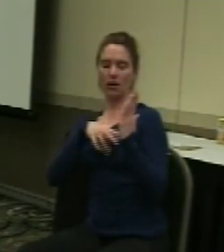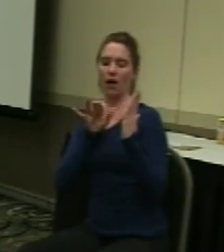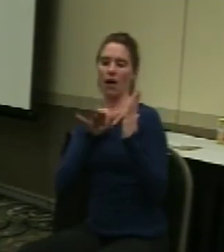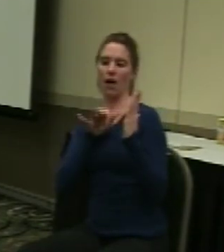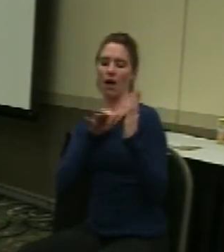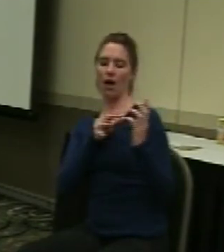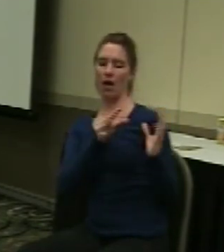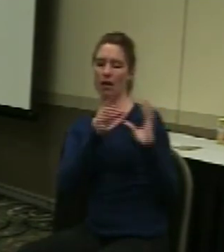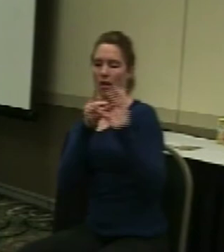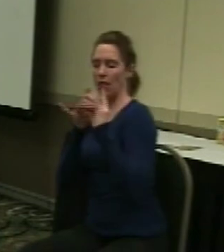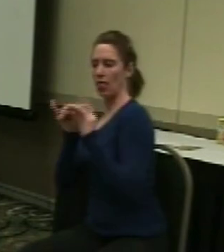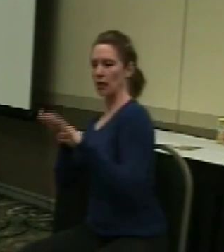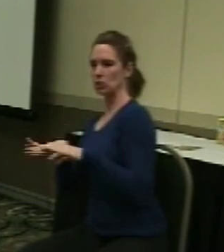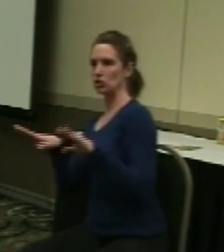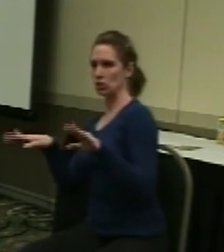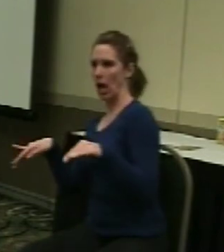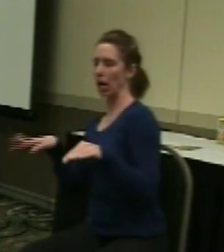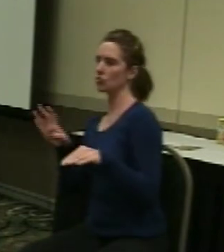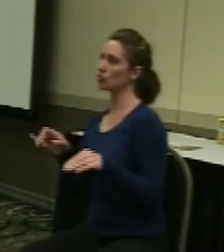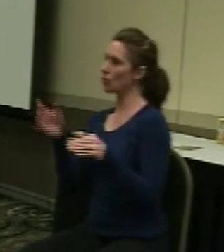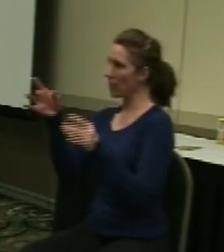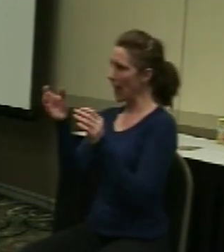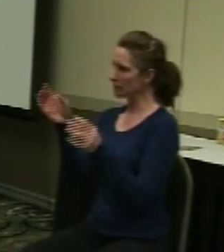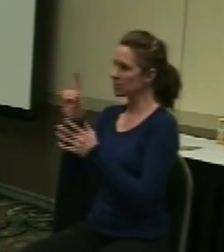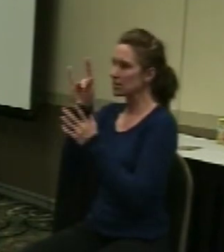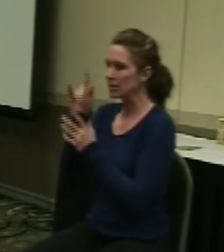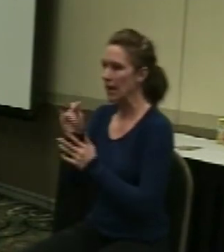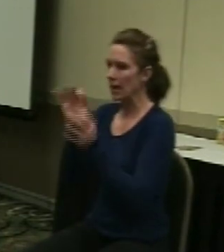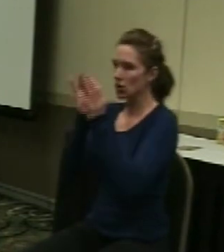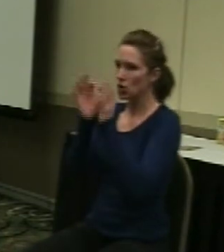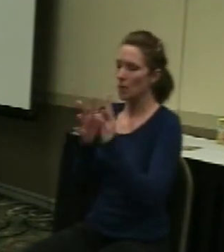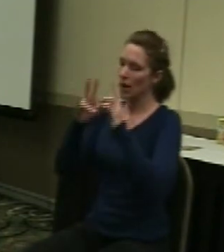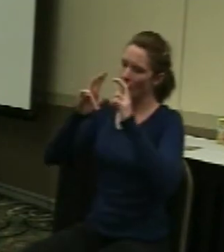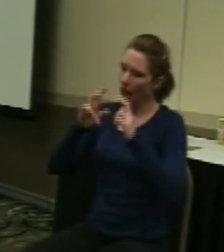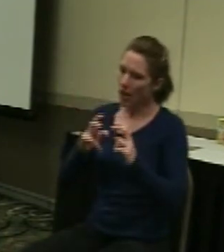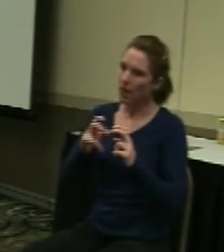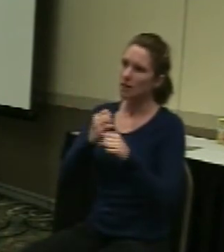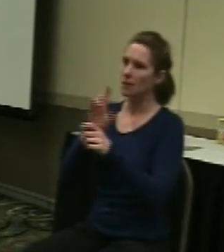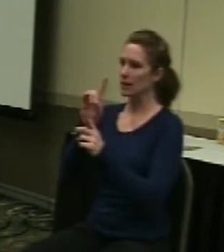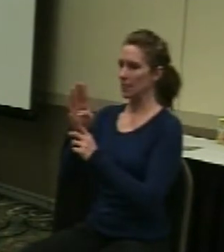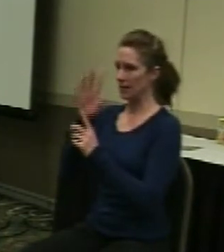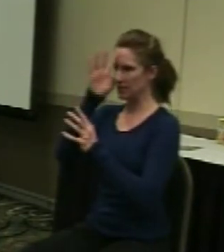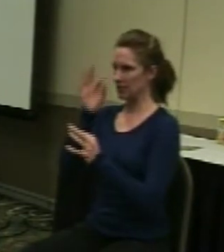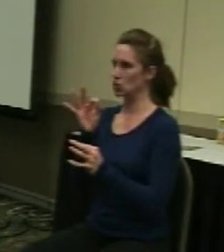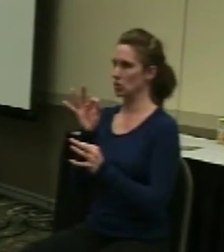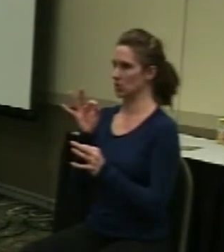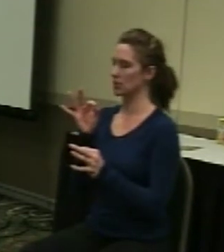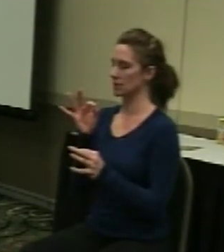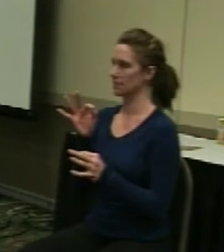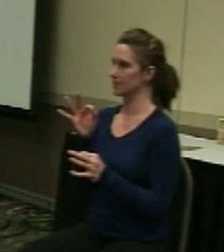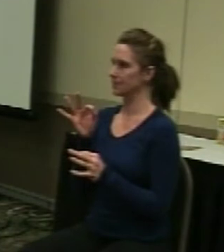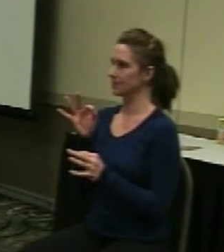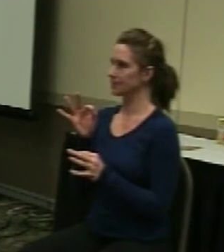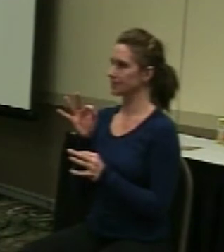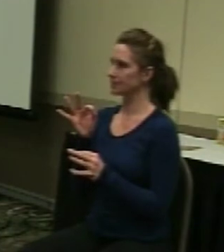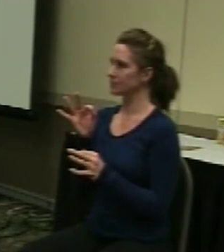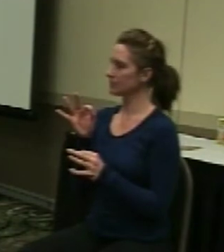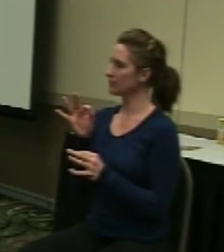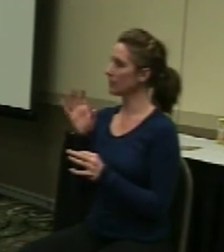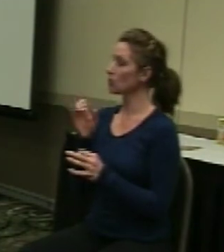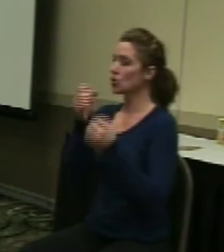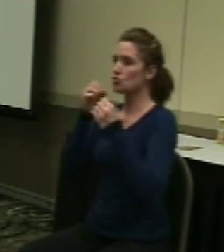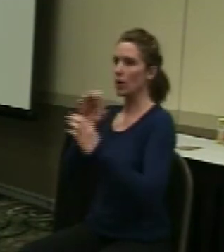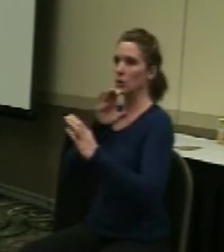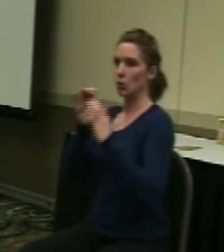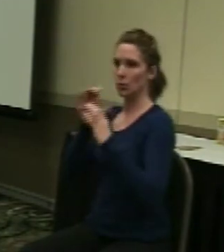data, you're interpreting it, and you're analyzing it to make database decisions, right? So you're trying to